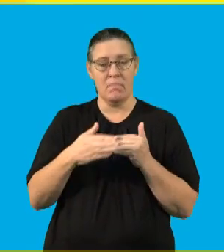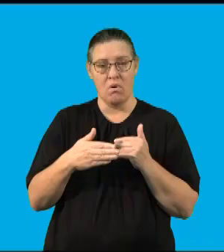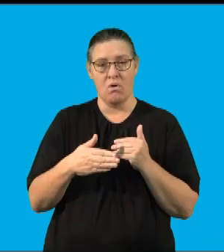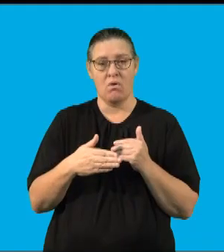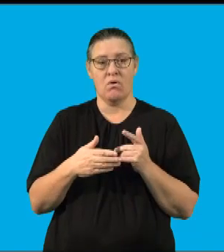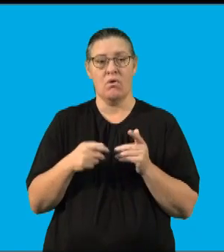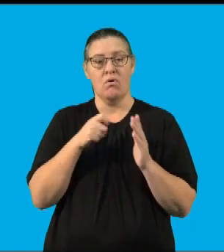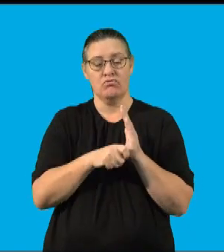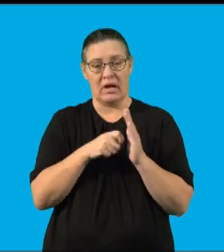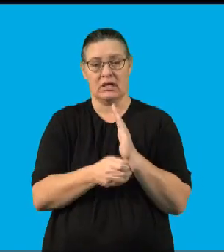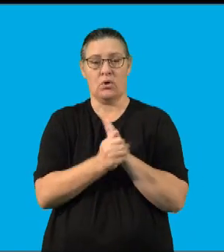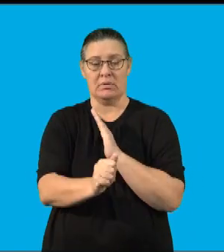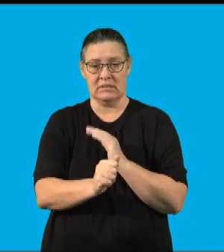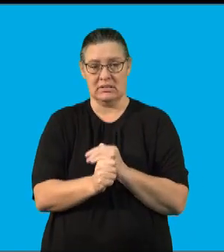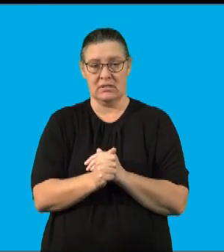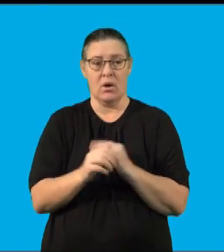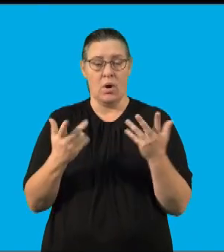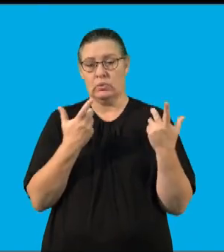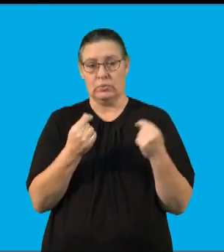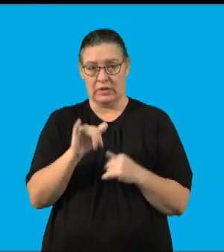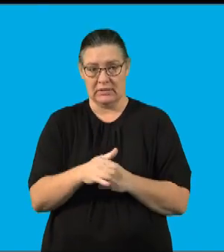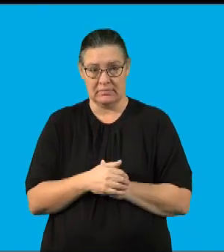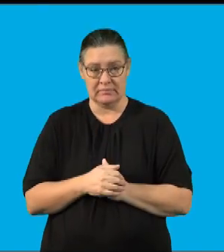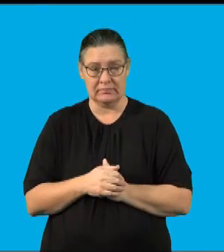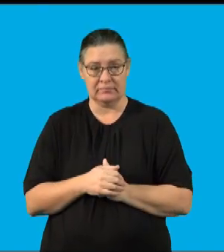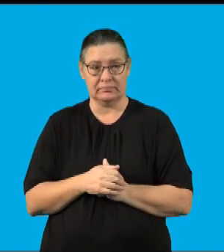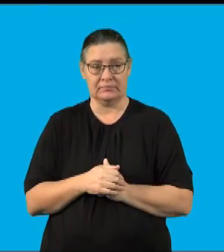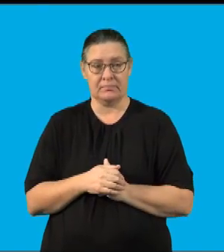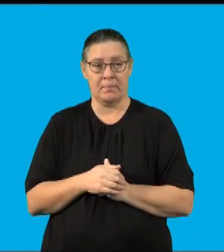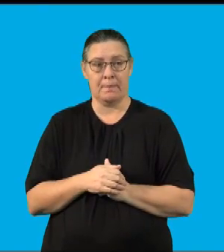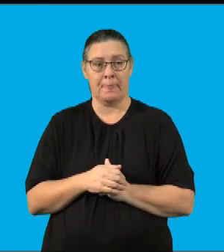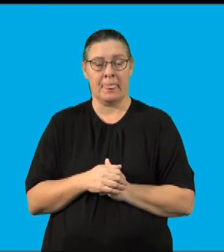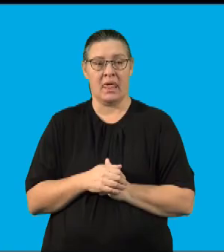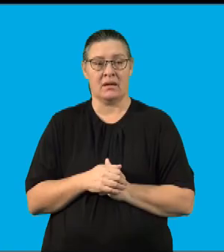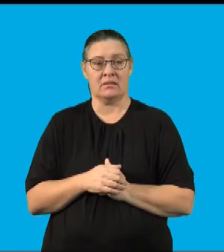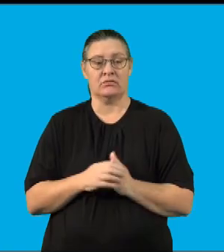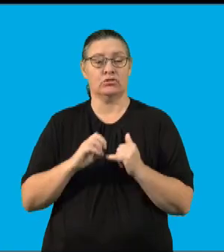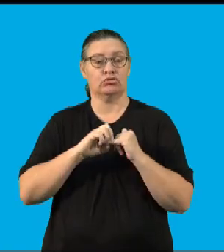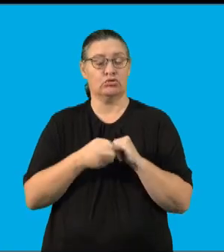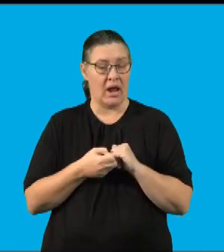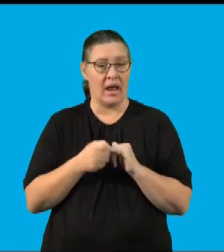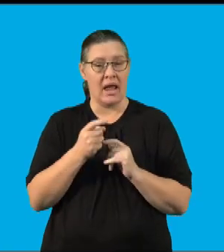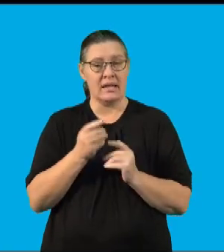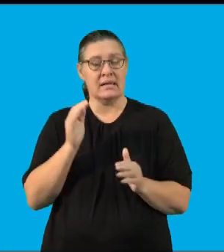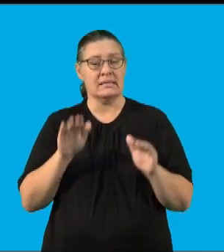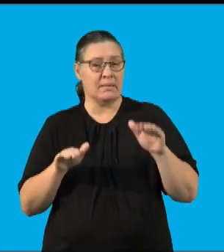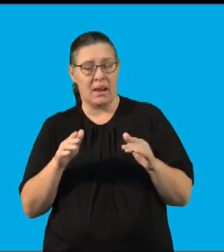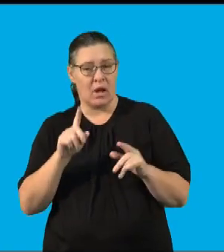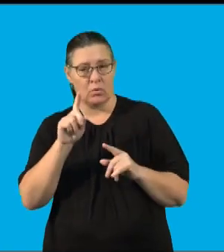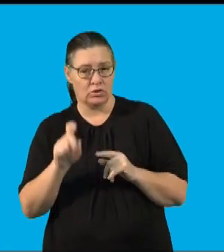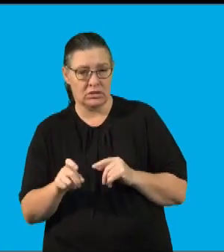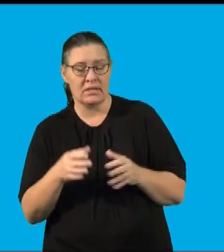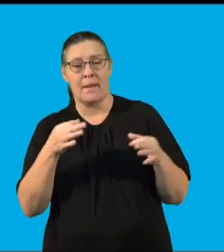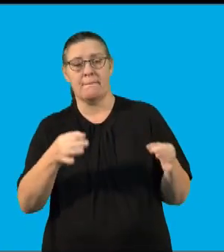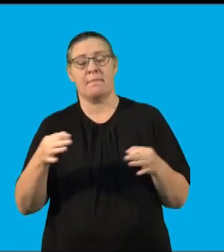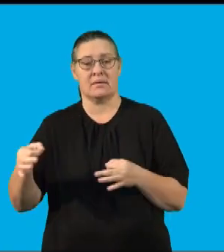writing competencies when you do that. So if you want to try these and similar questions, these are the papers that